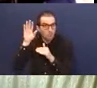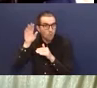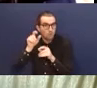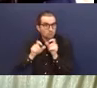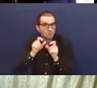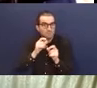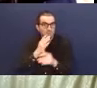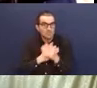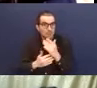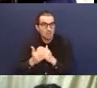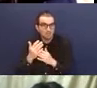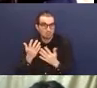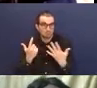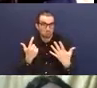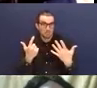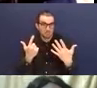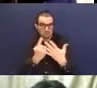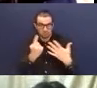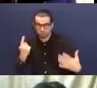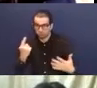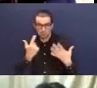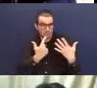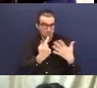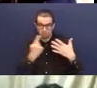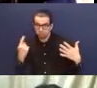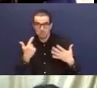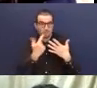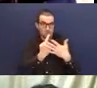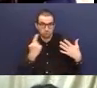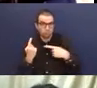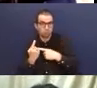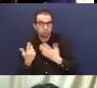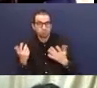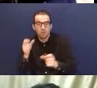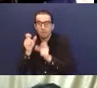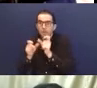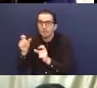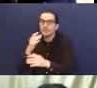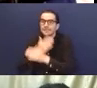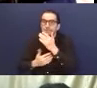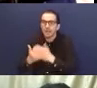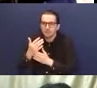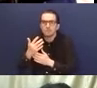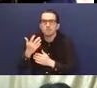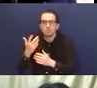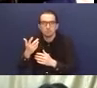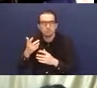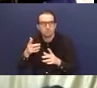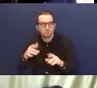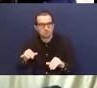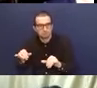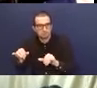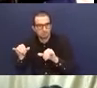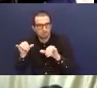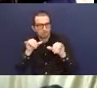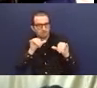but are 2 times more likely to find the healthcare providers' skills and facilities inadequate, 3 times more likely to